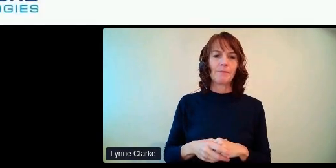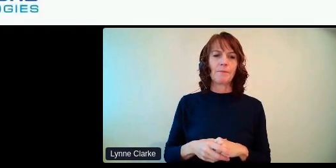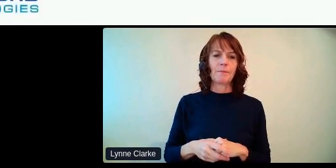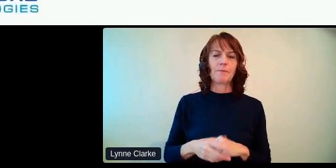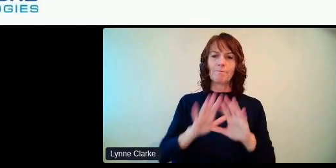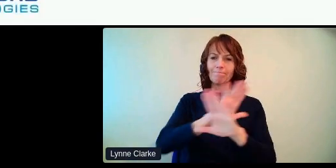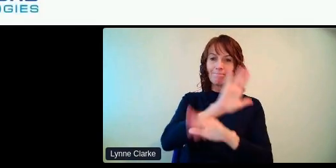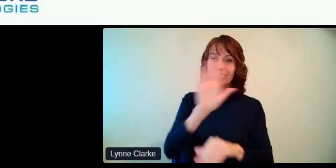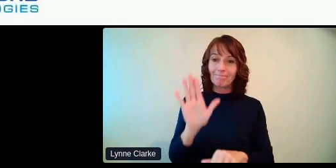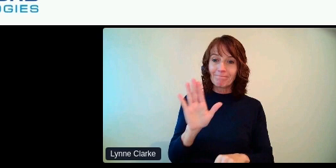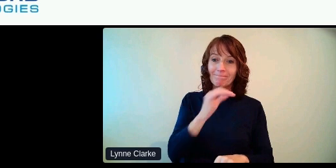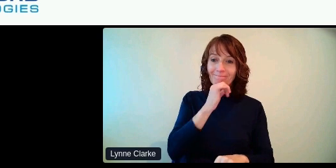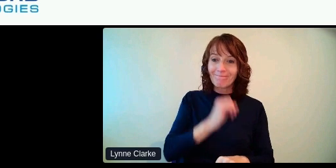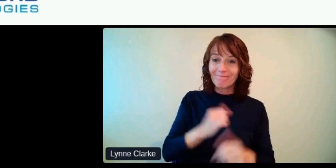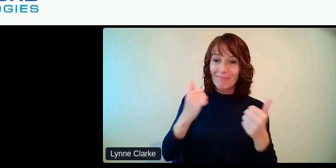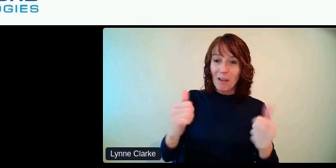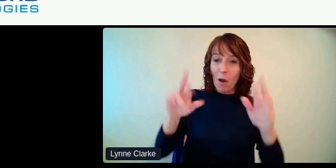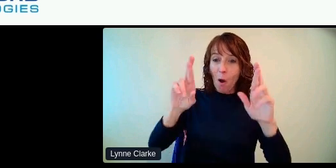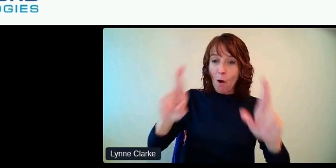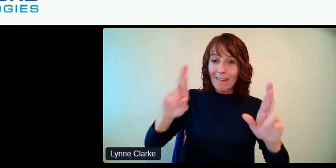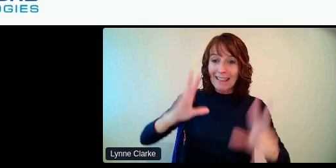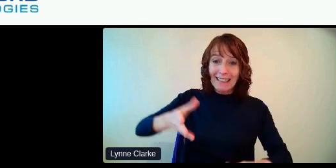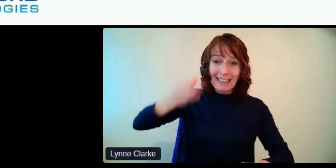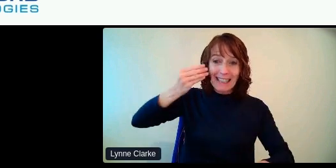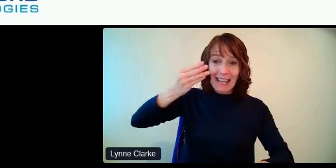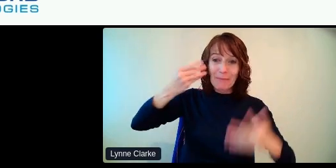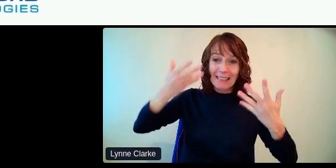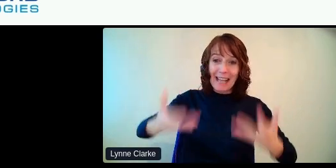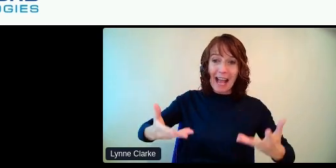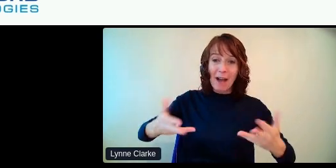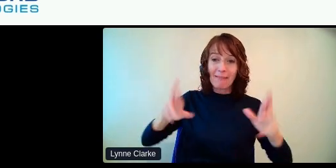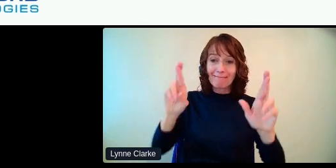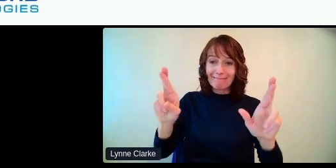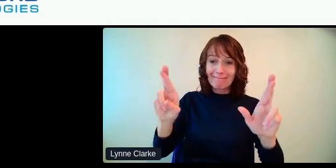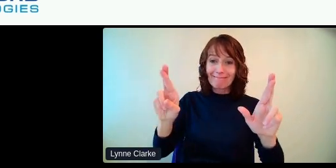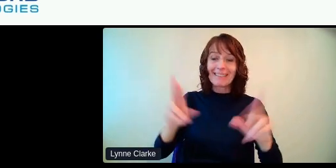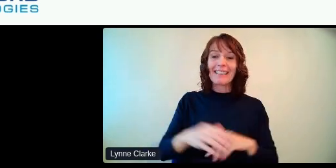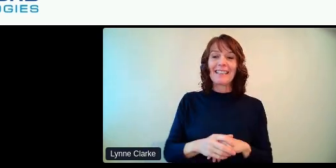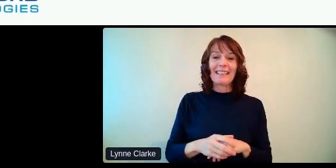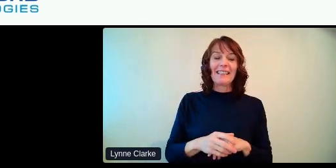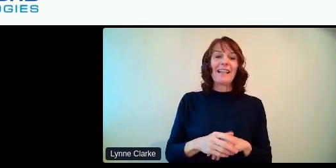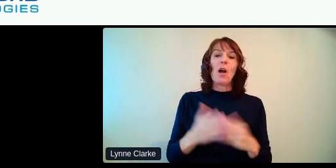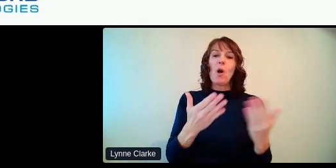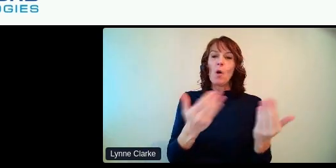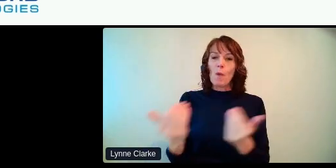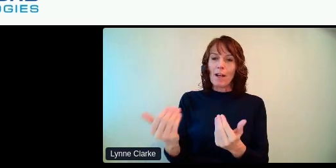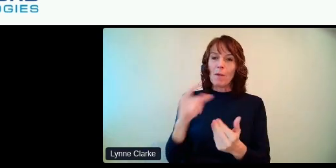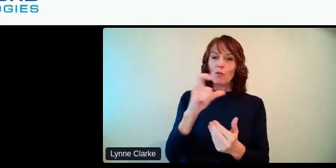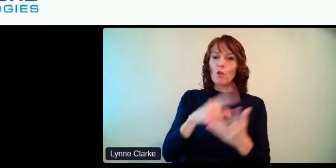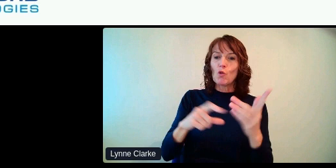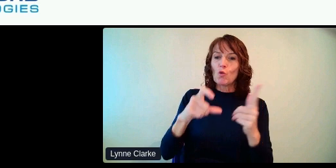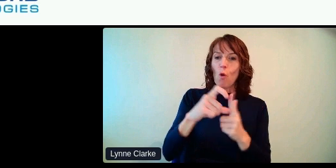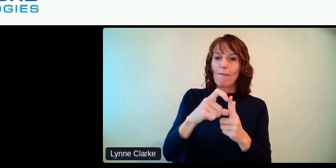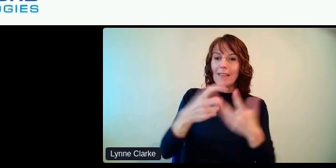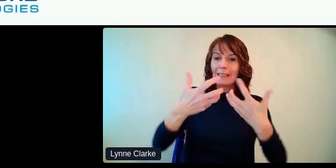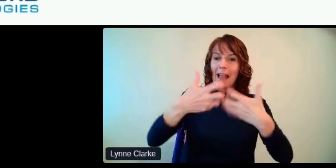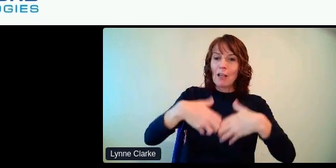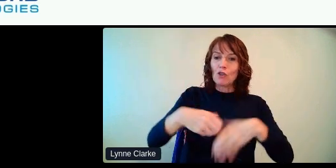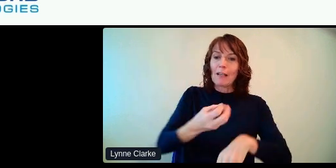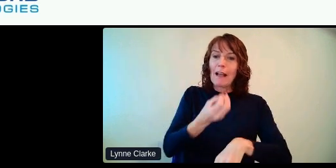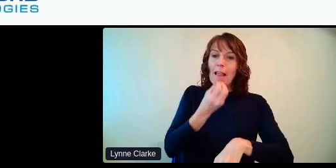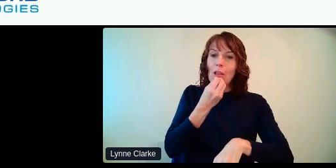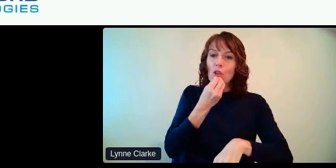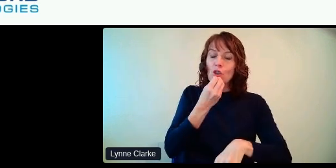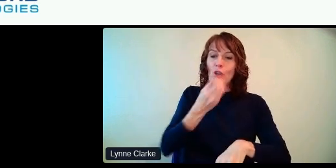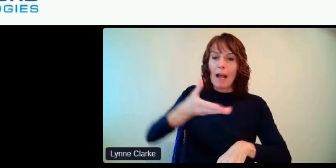Hi guys, so hopefully you can all hear me this time and welcome to Crawford Technologies Lunch and Learn session, Accessibility